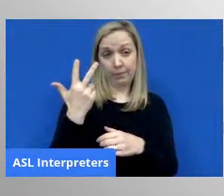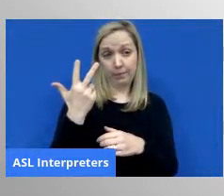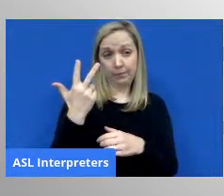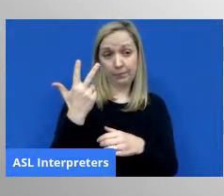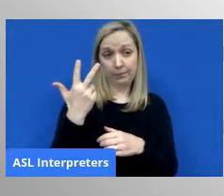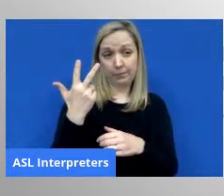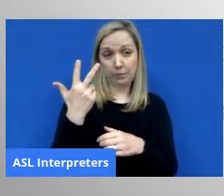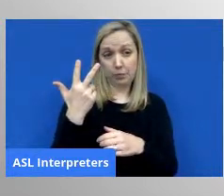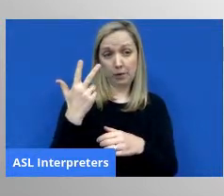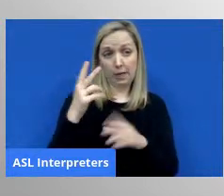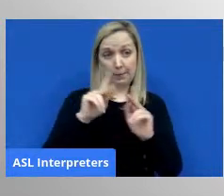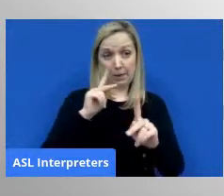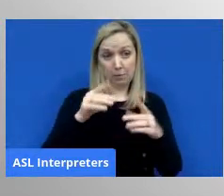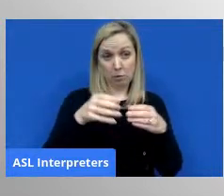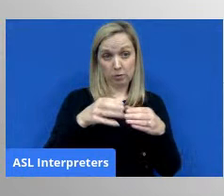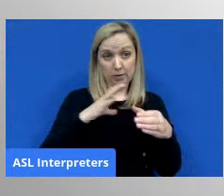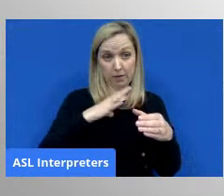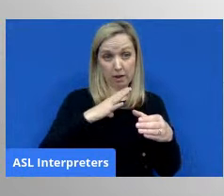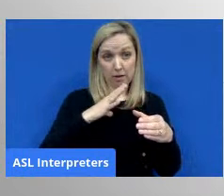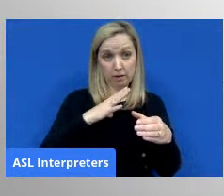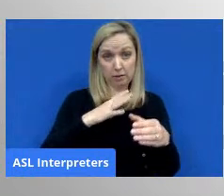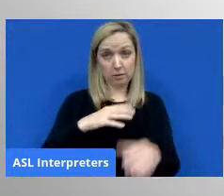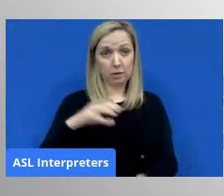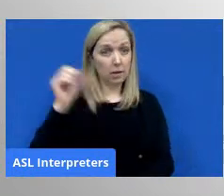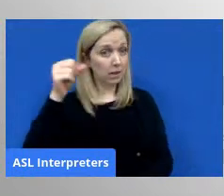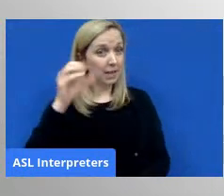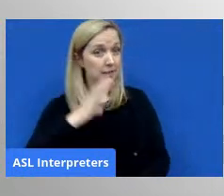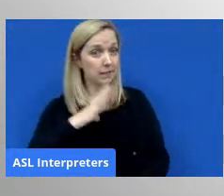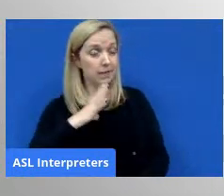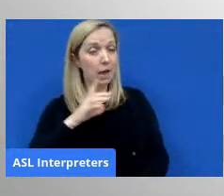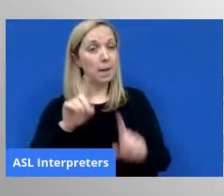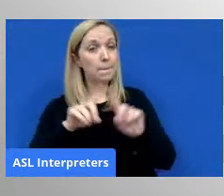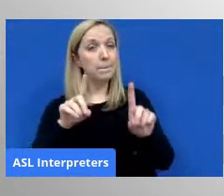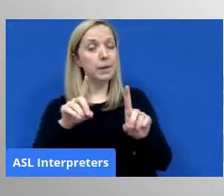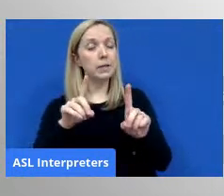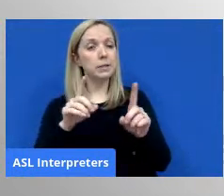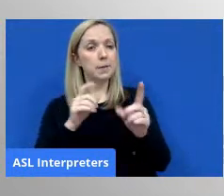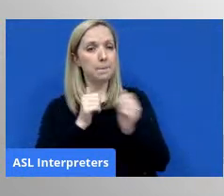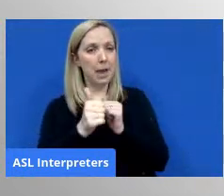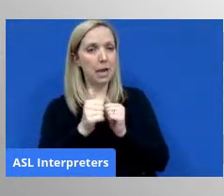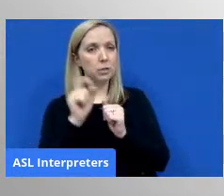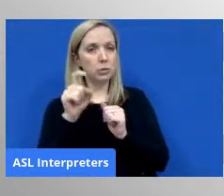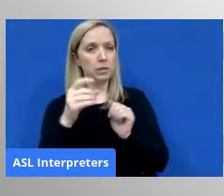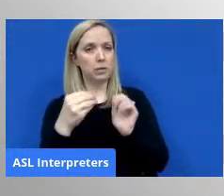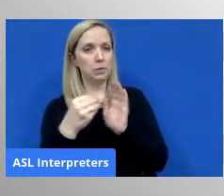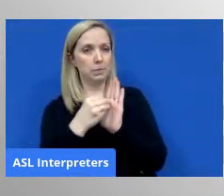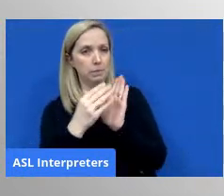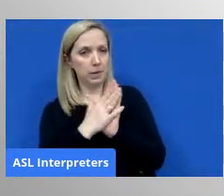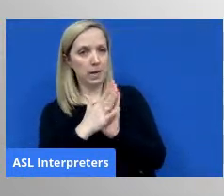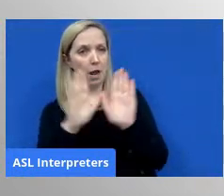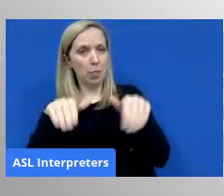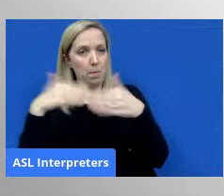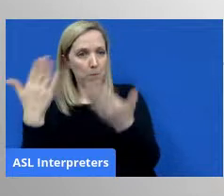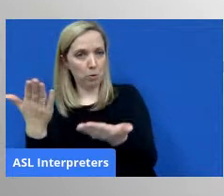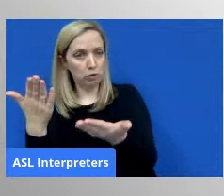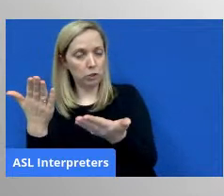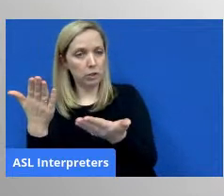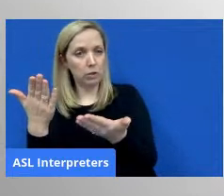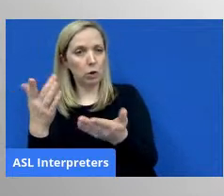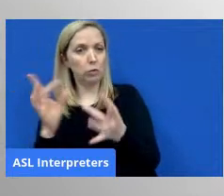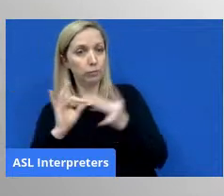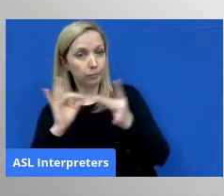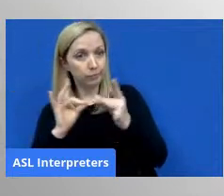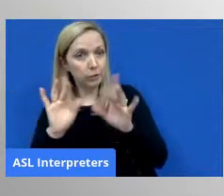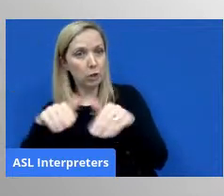That would be fine, but if you do that, you just need to put in the motion that you are confirming it as a committee of 3 rather than a committee of